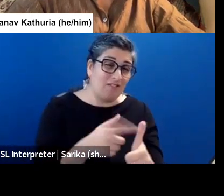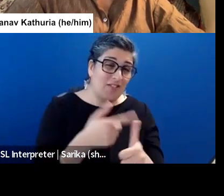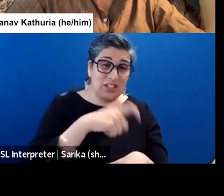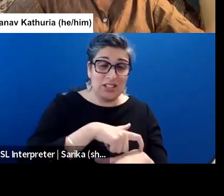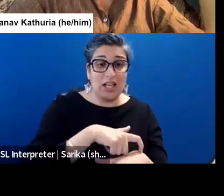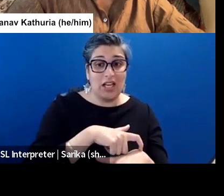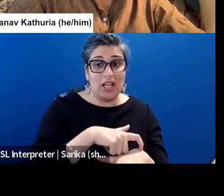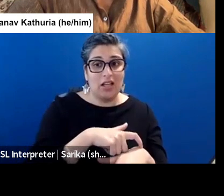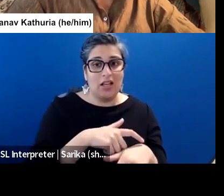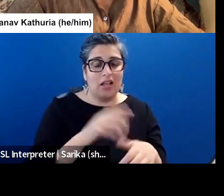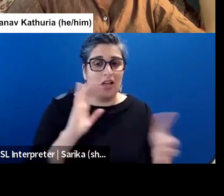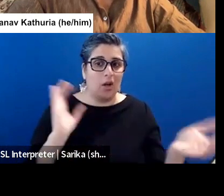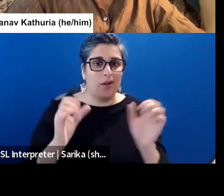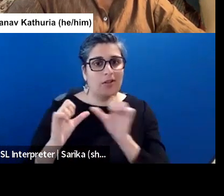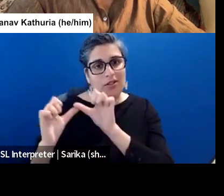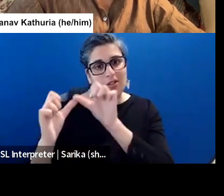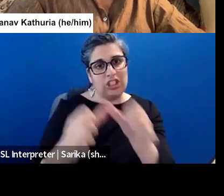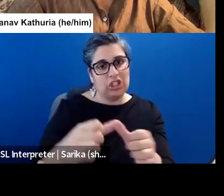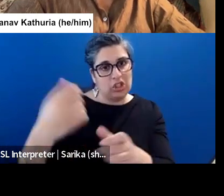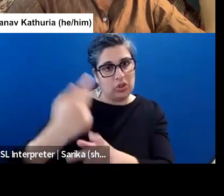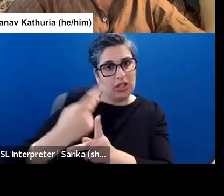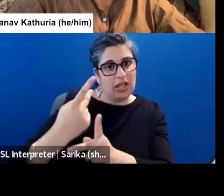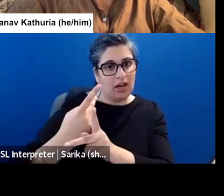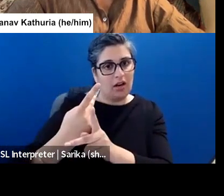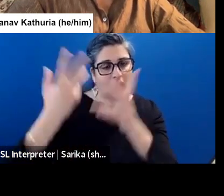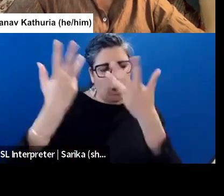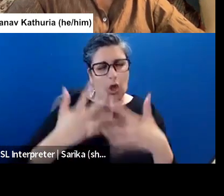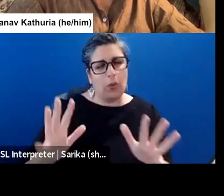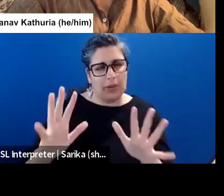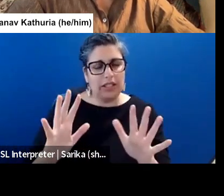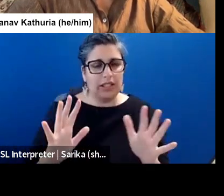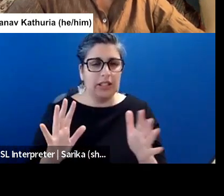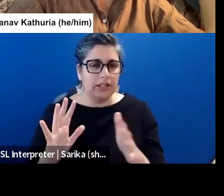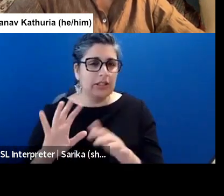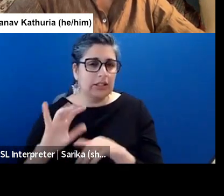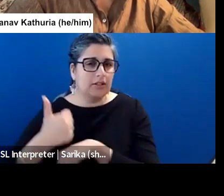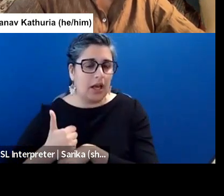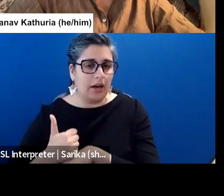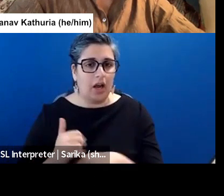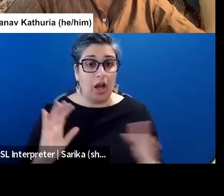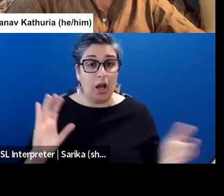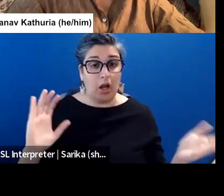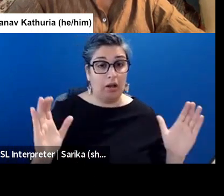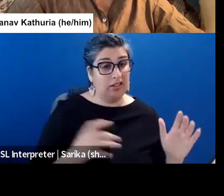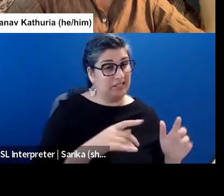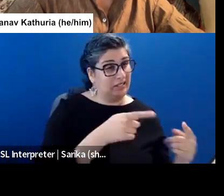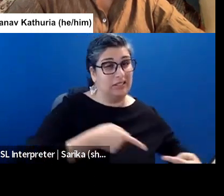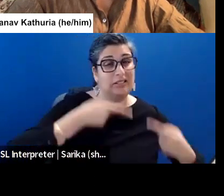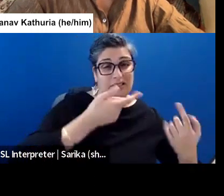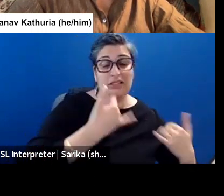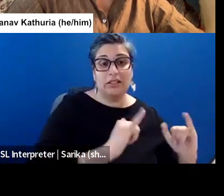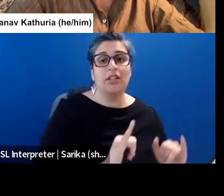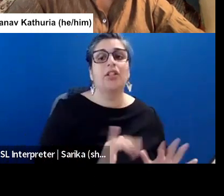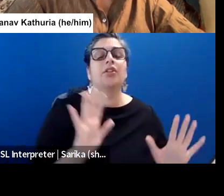as opposed to just continue care that they were already getting. And interestingly, while in trans